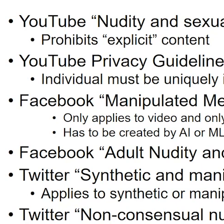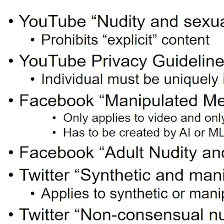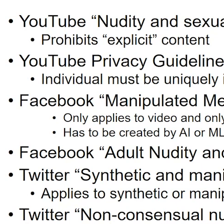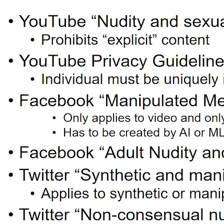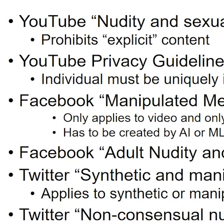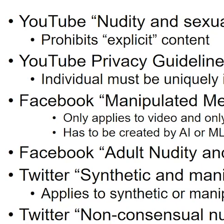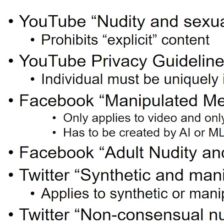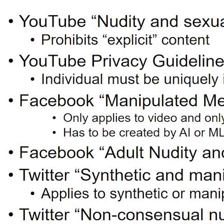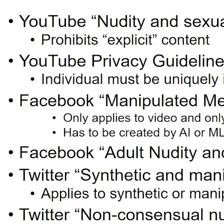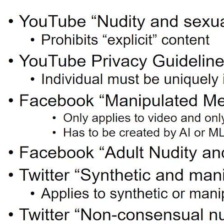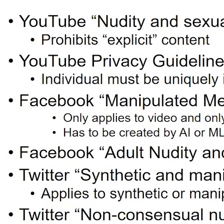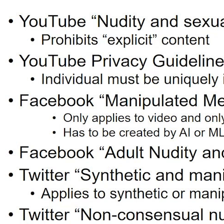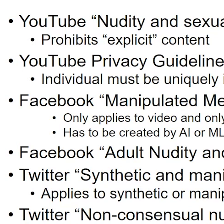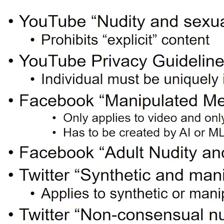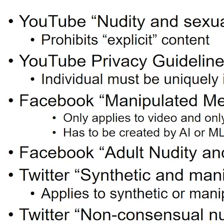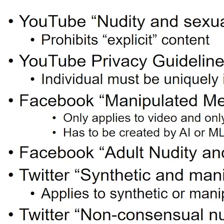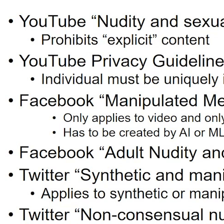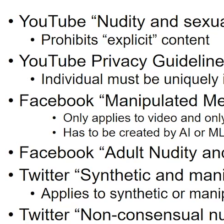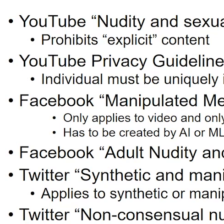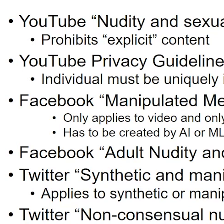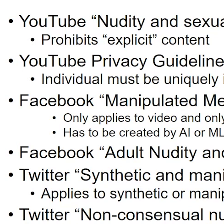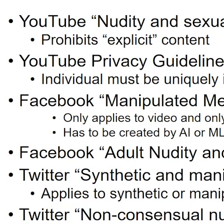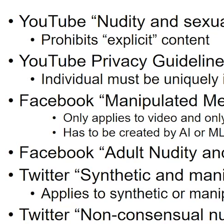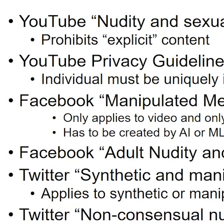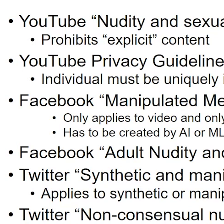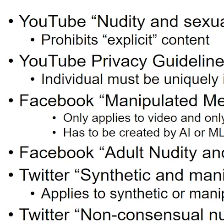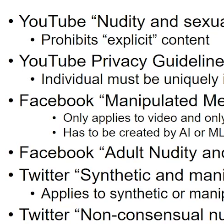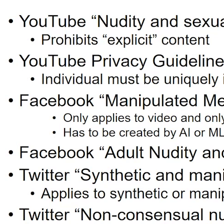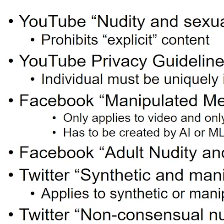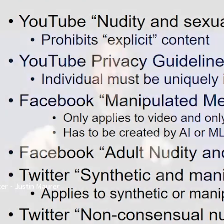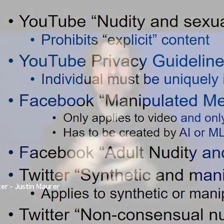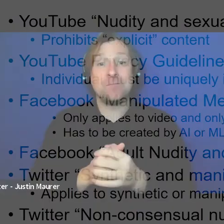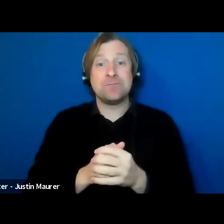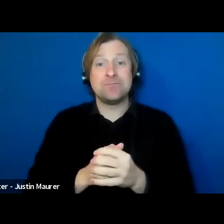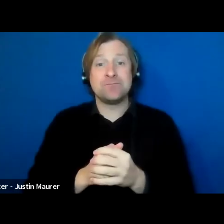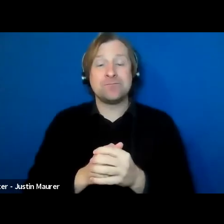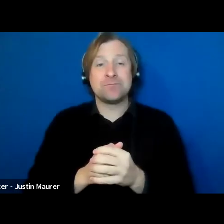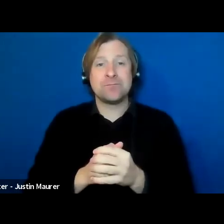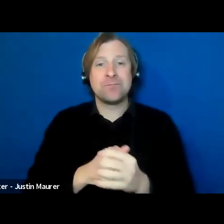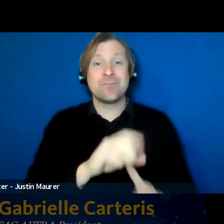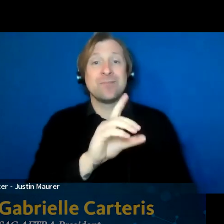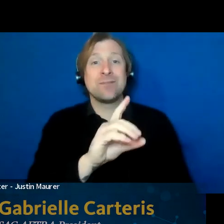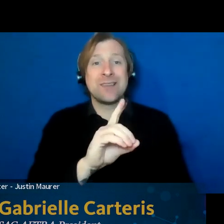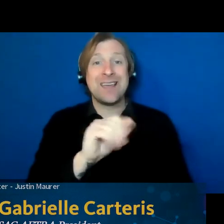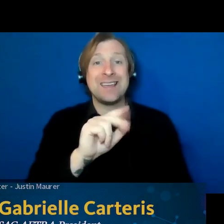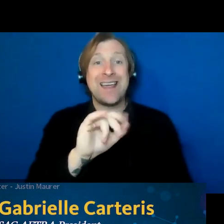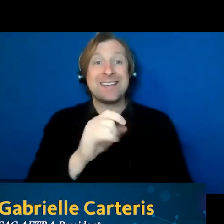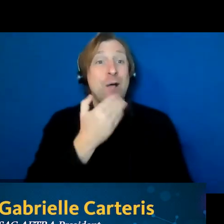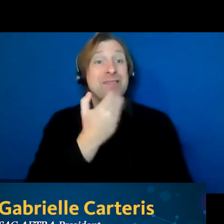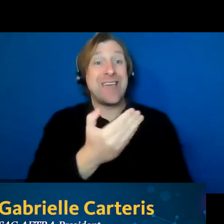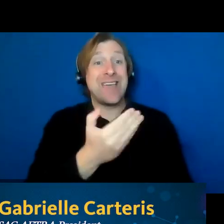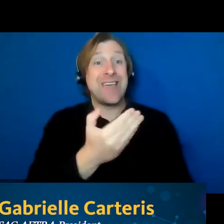Merriam So with that I'd like to thank you and I will pass this back to Gabrielle. Merriam Danielle, thank you